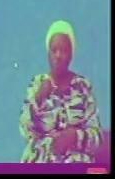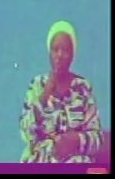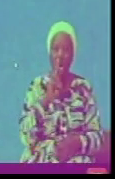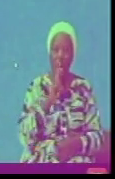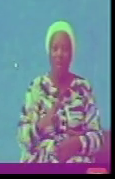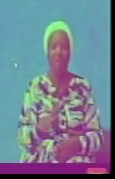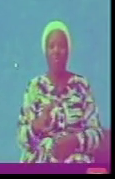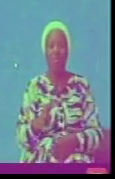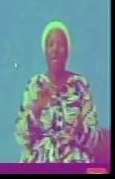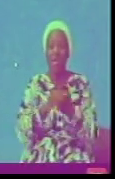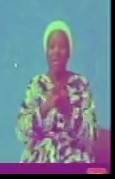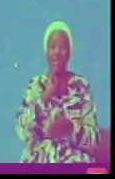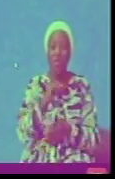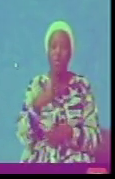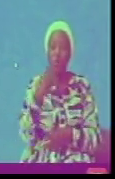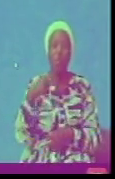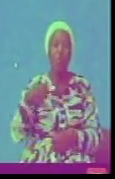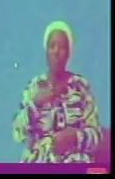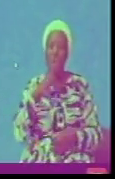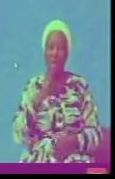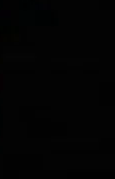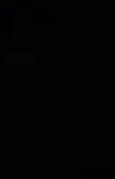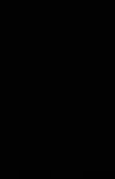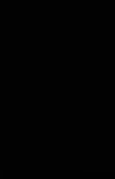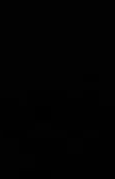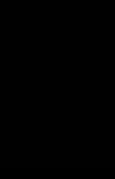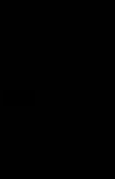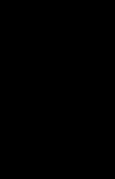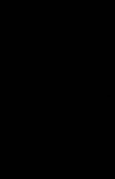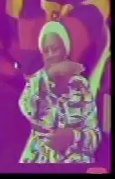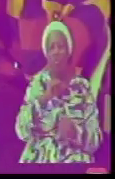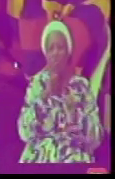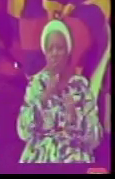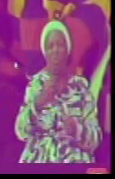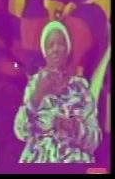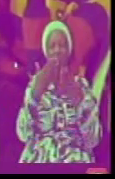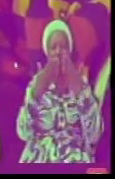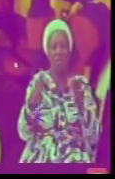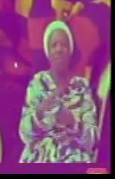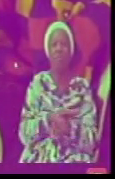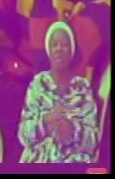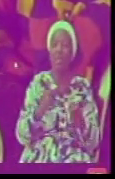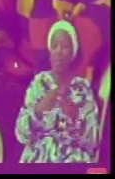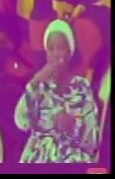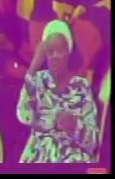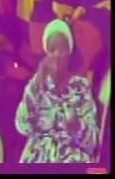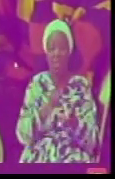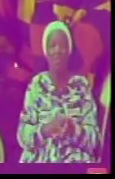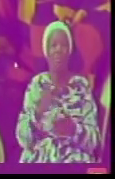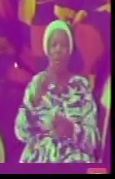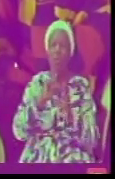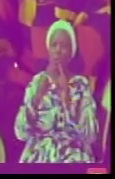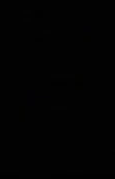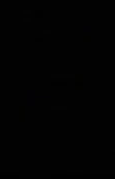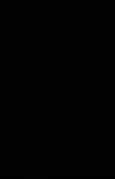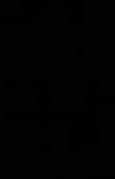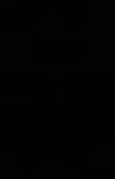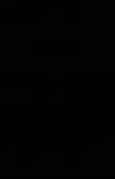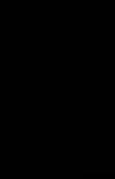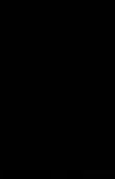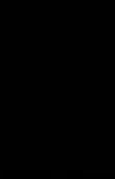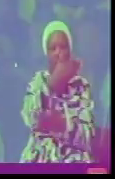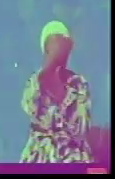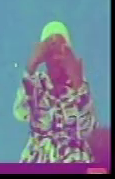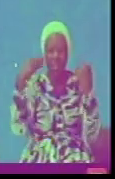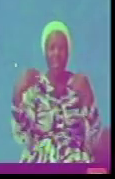who we are. That's who you are. You're ungrateful. And because of that ingratitude,